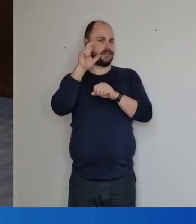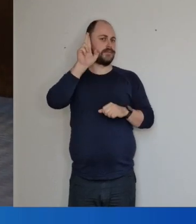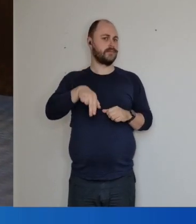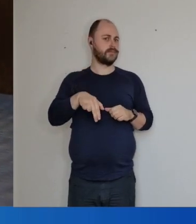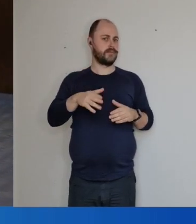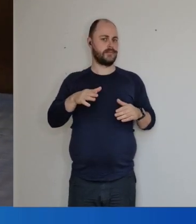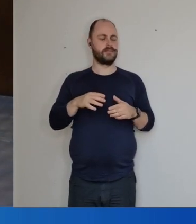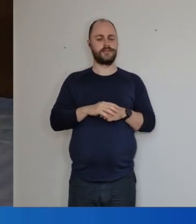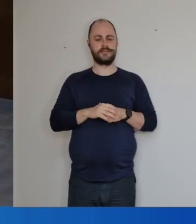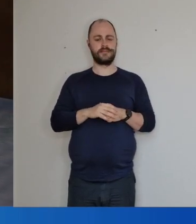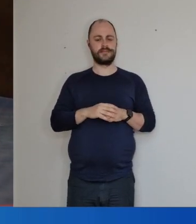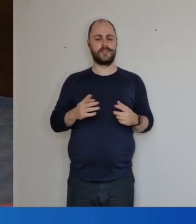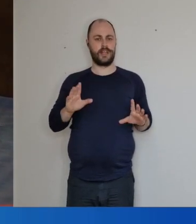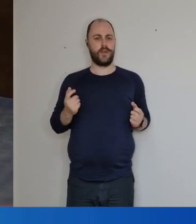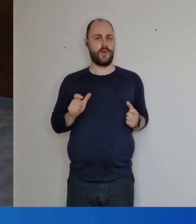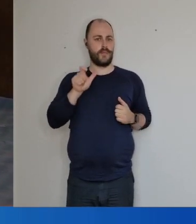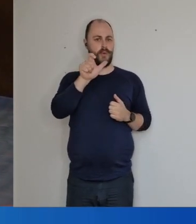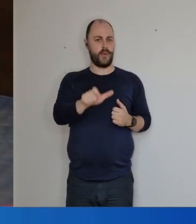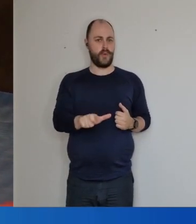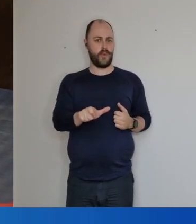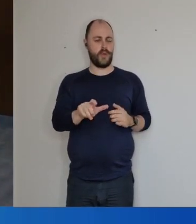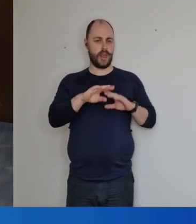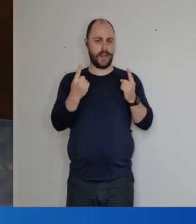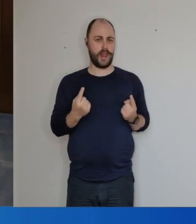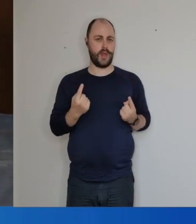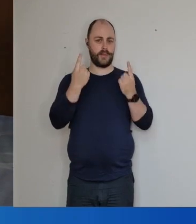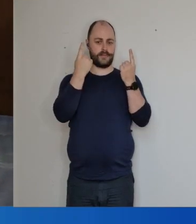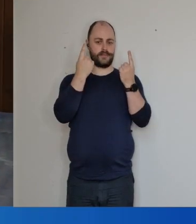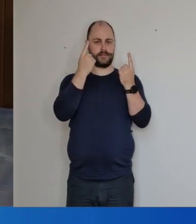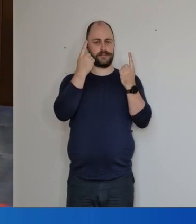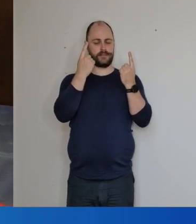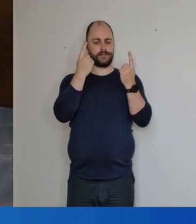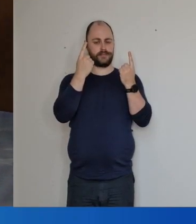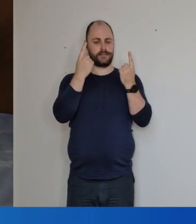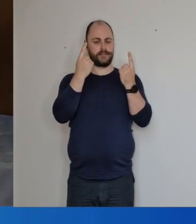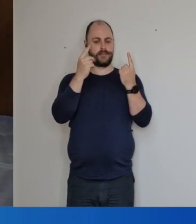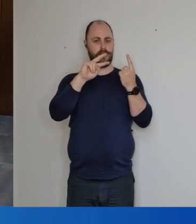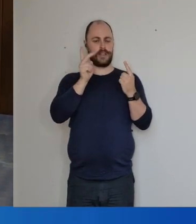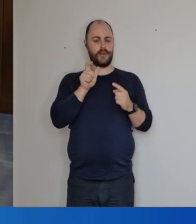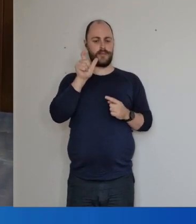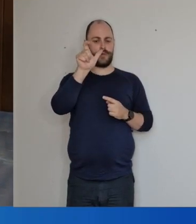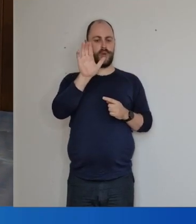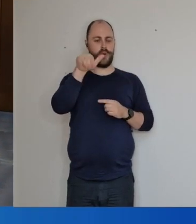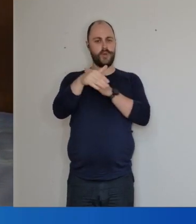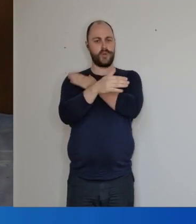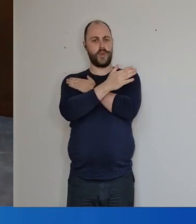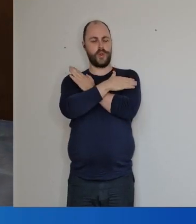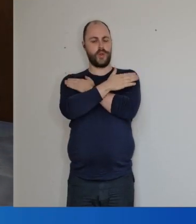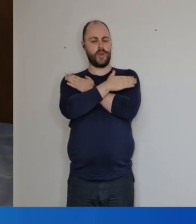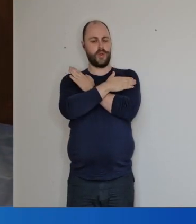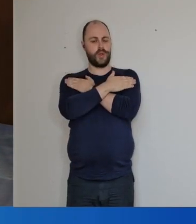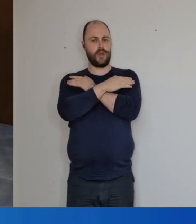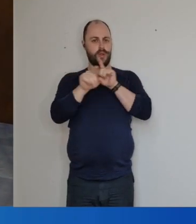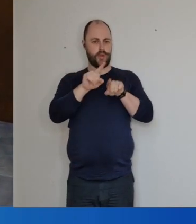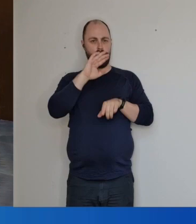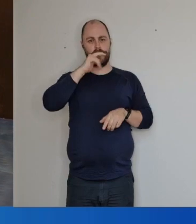the more power you can generate with your hips. You can do a bridge all the way up, straight, or you can do bridges across